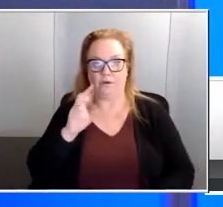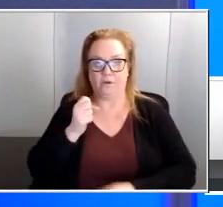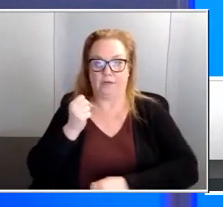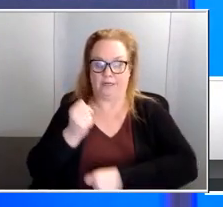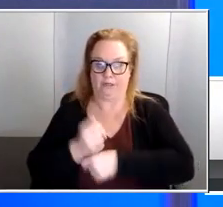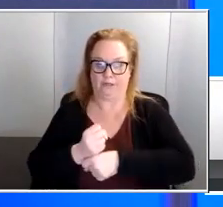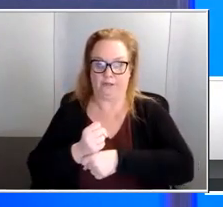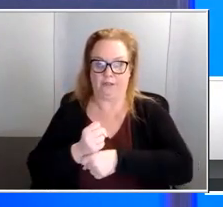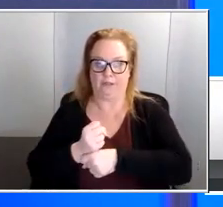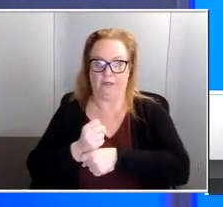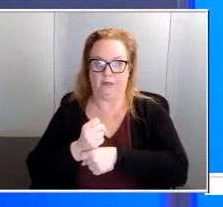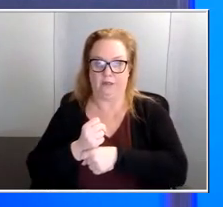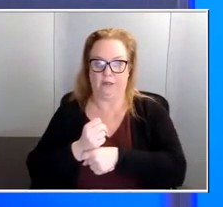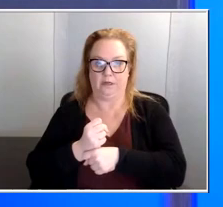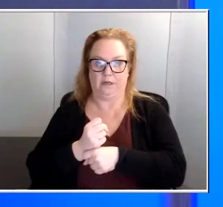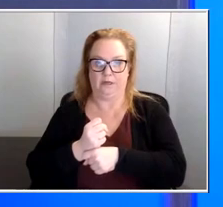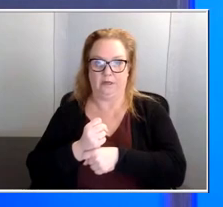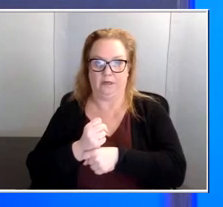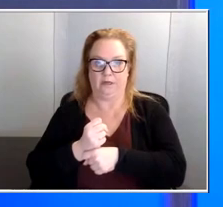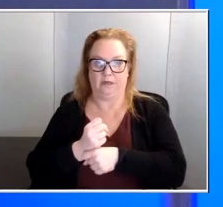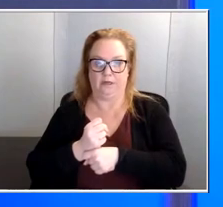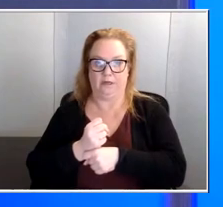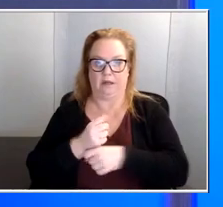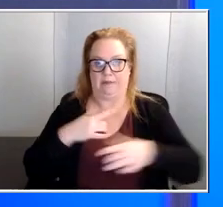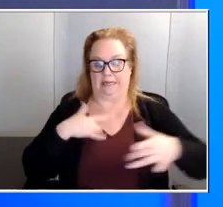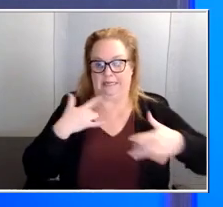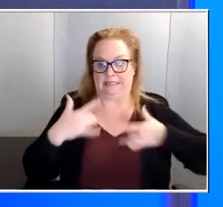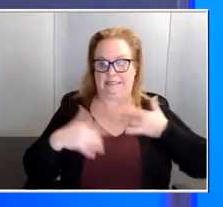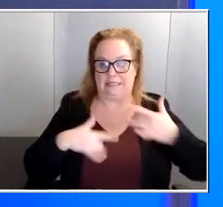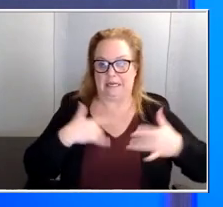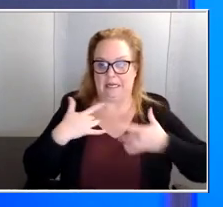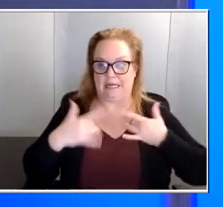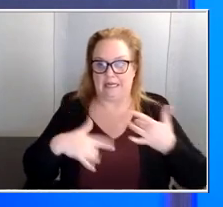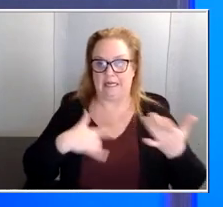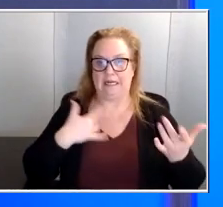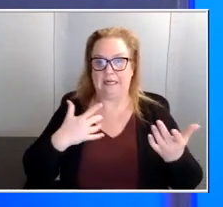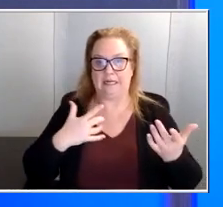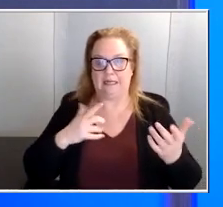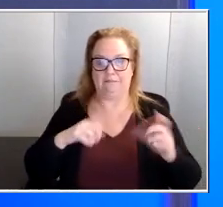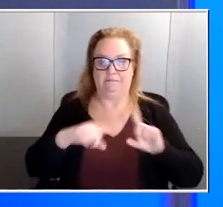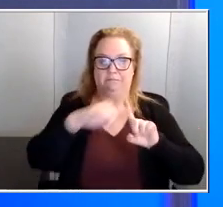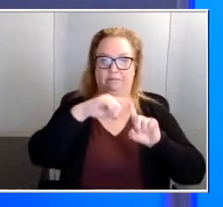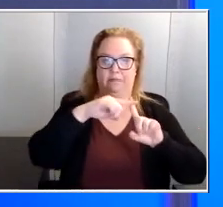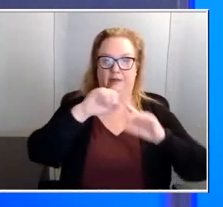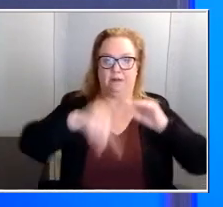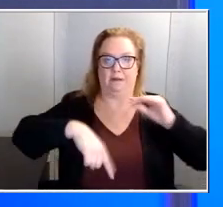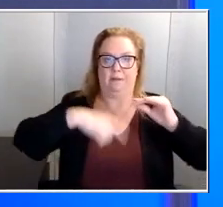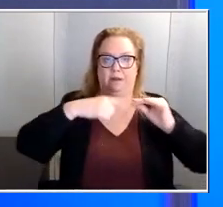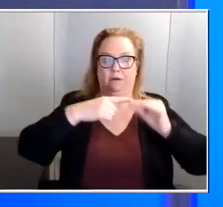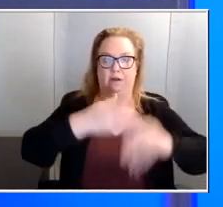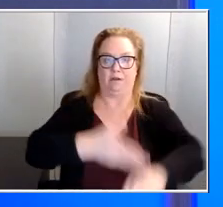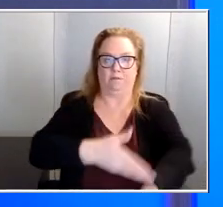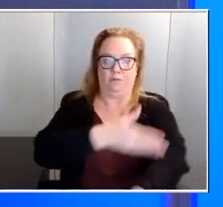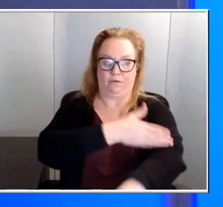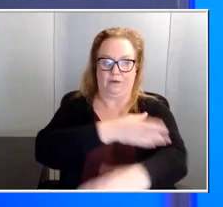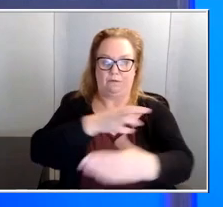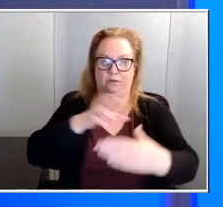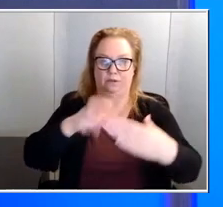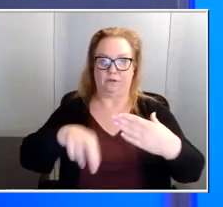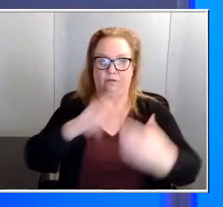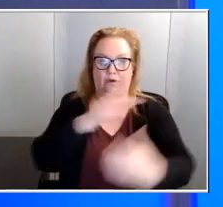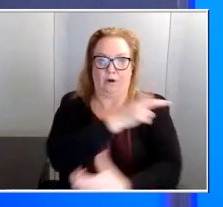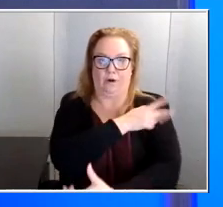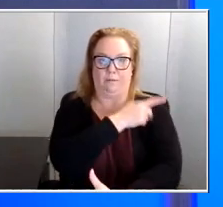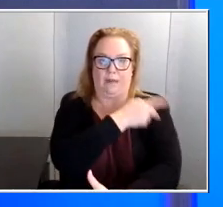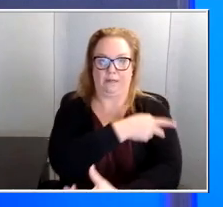and I've been excited and optimistic about improving outcomes for our patients.